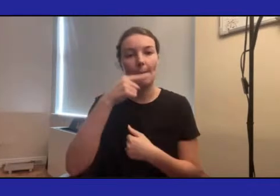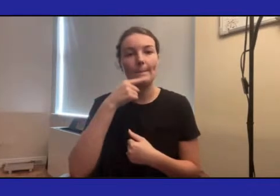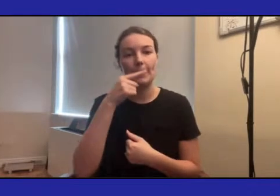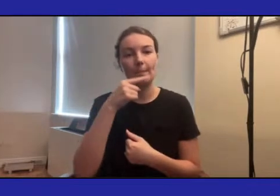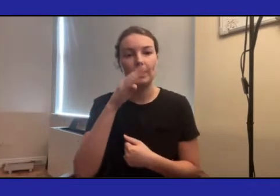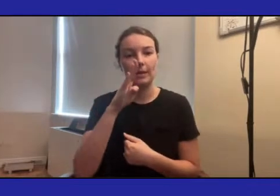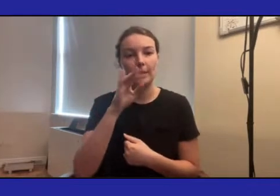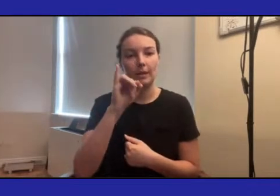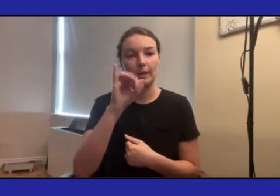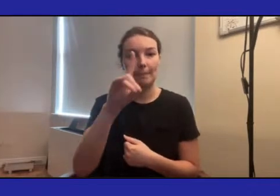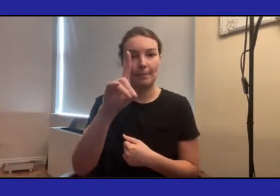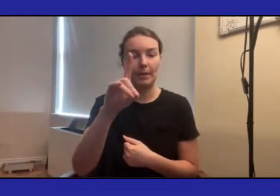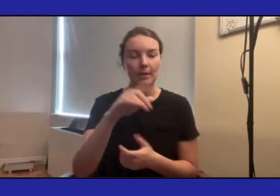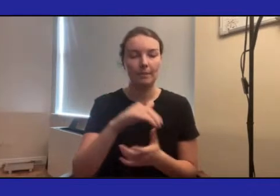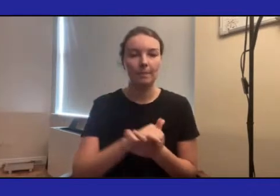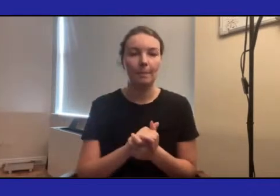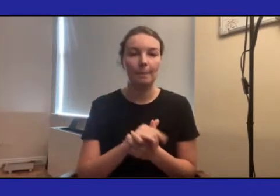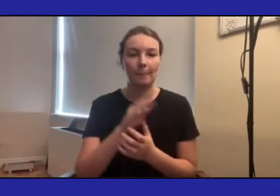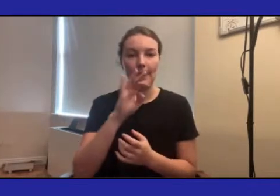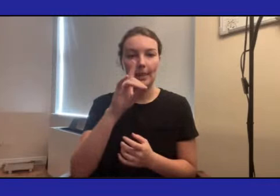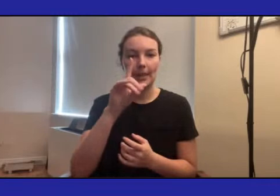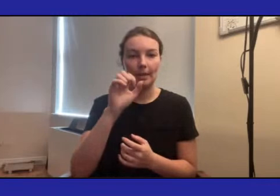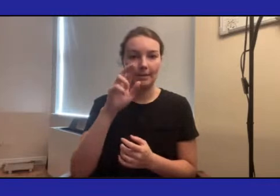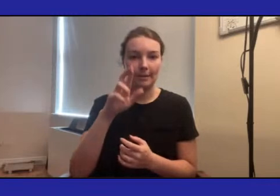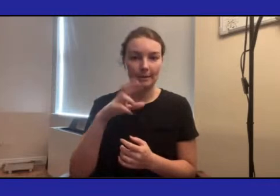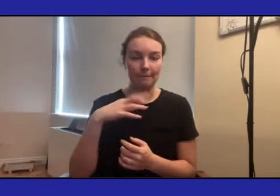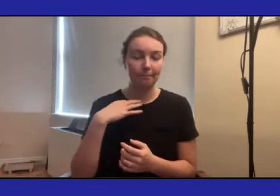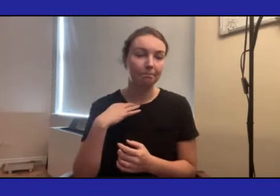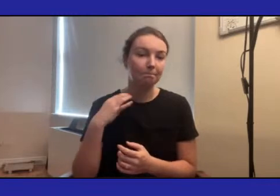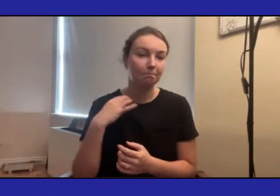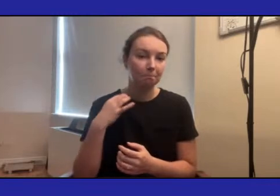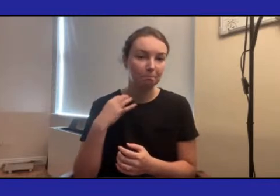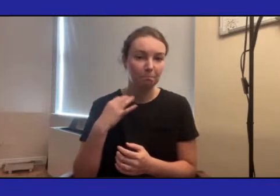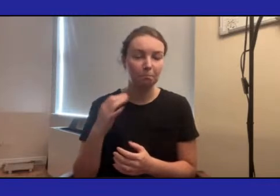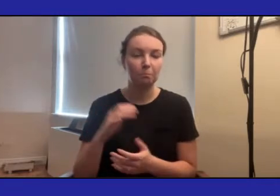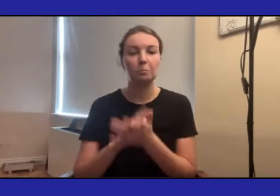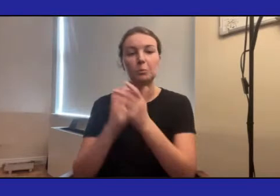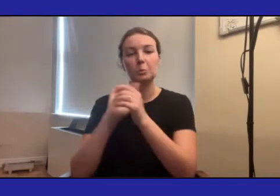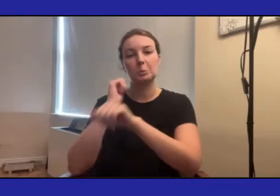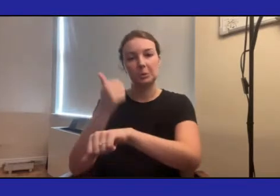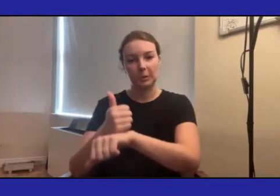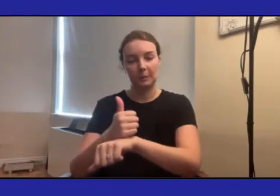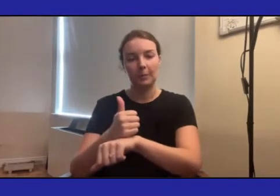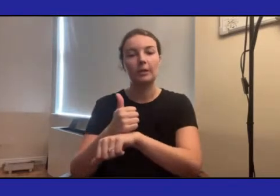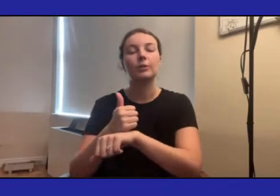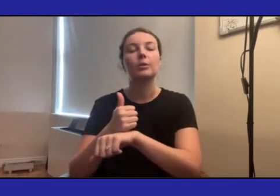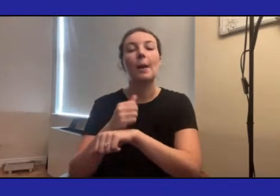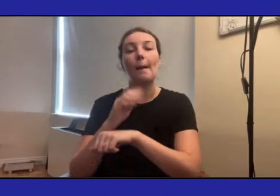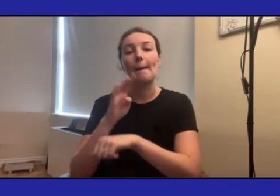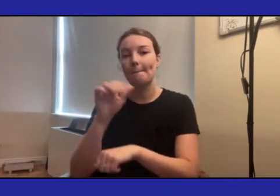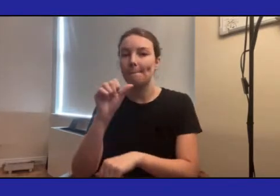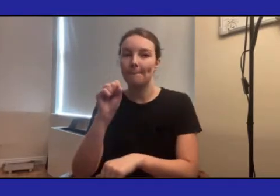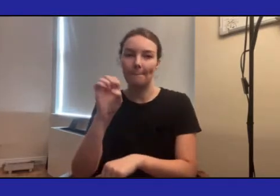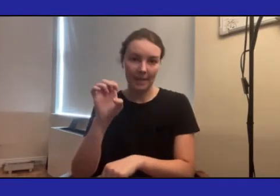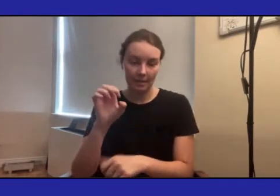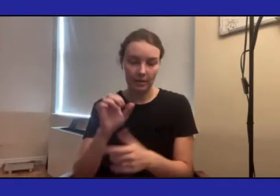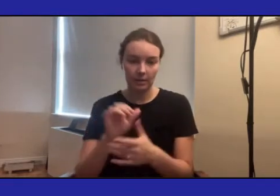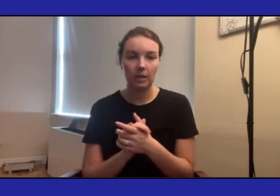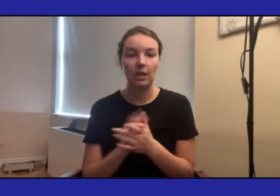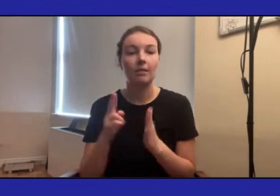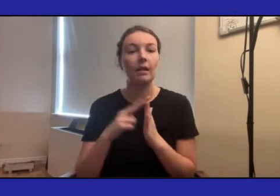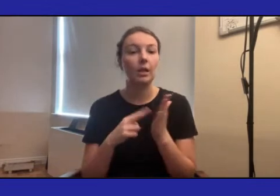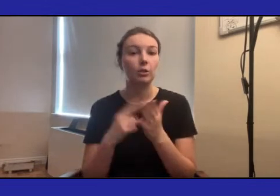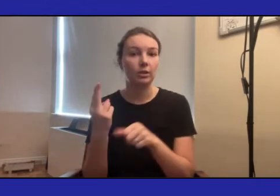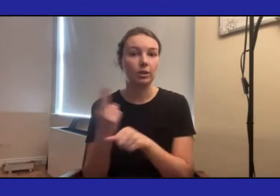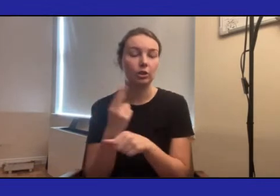use a multiplier to bid on a catalog of services to establish their base bids. And typically, these contracts are used by the system for smaller